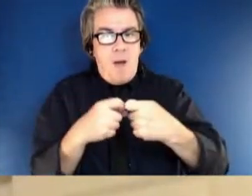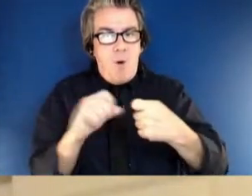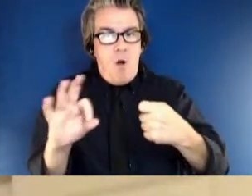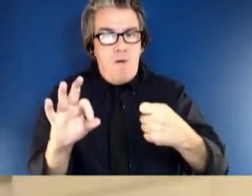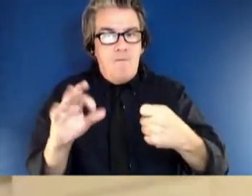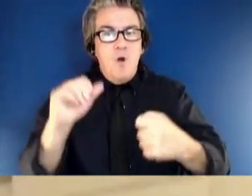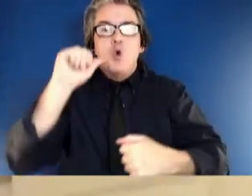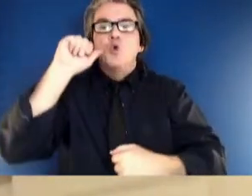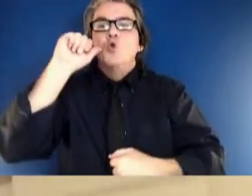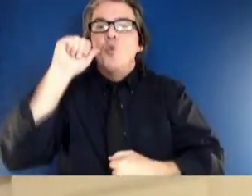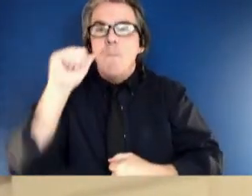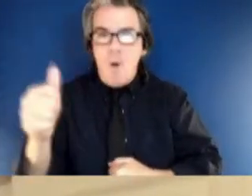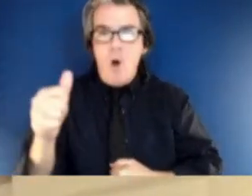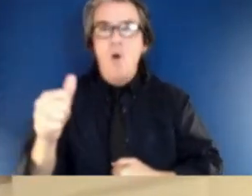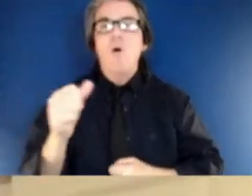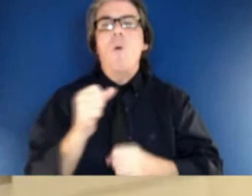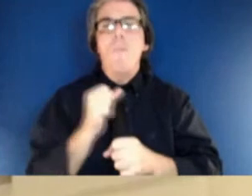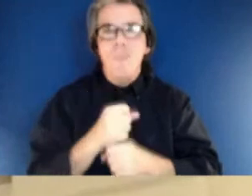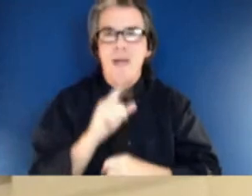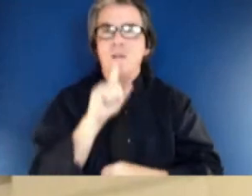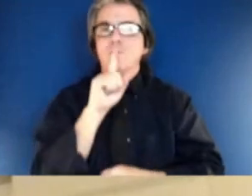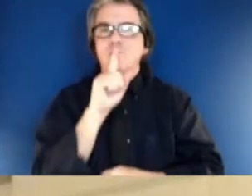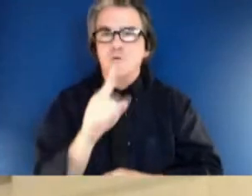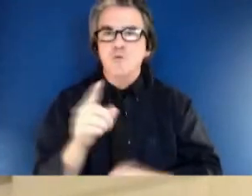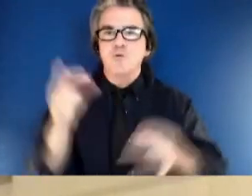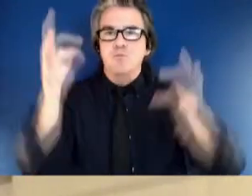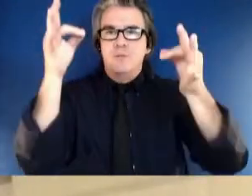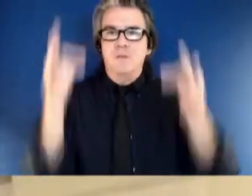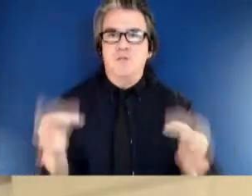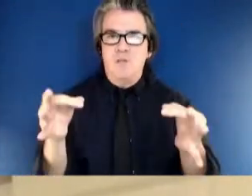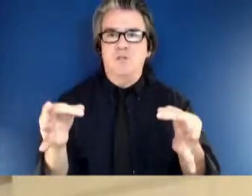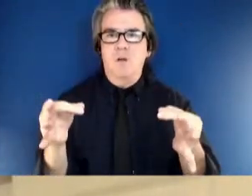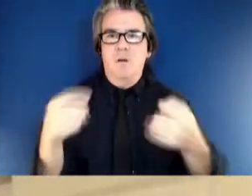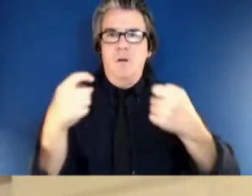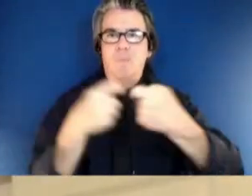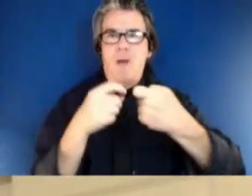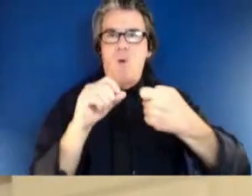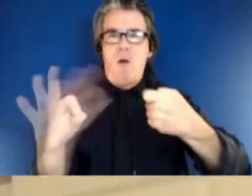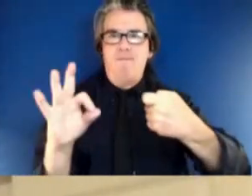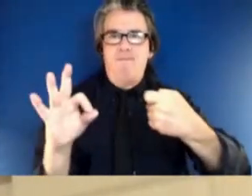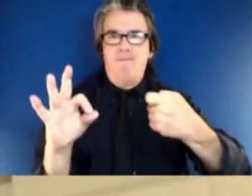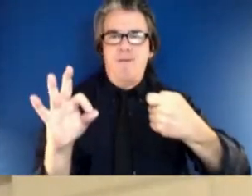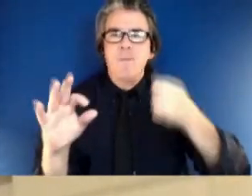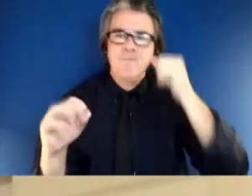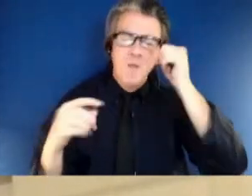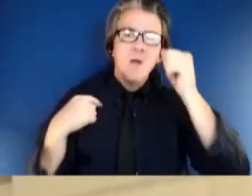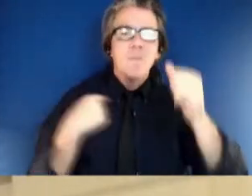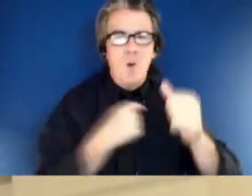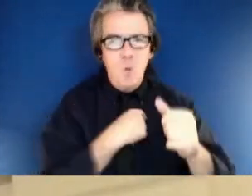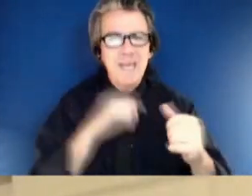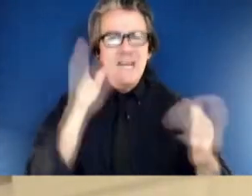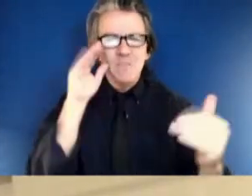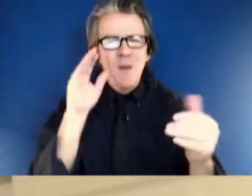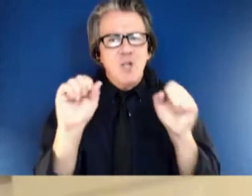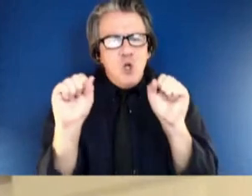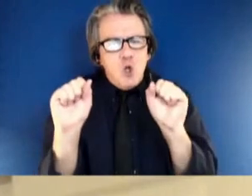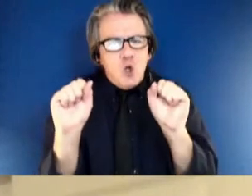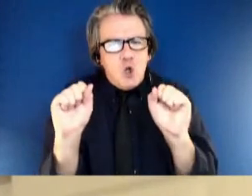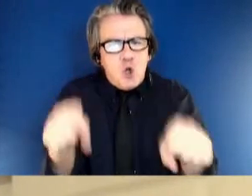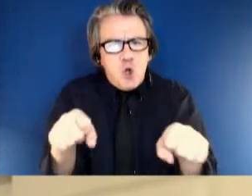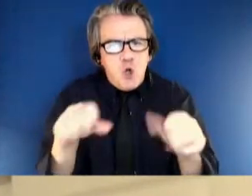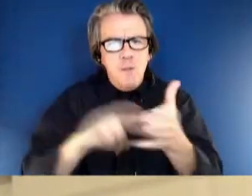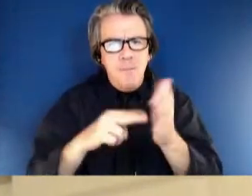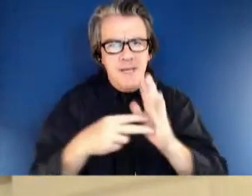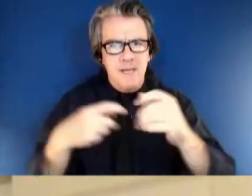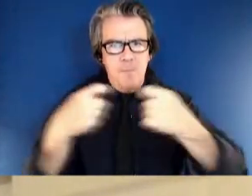updated customer information and contact information. The scope of this event is potentially 54,000 people in 24 counties beginning at about